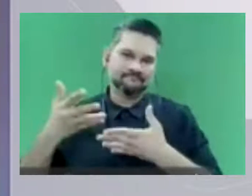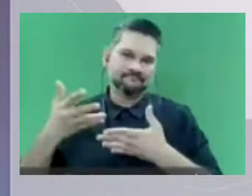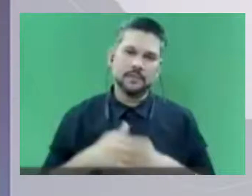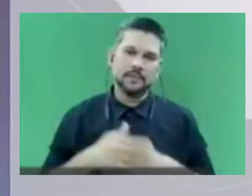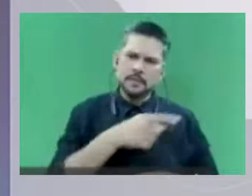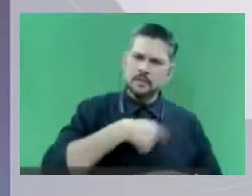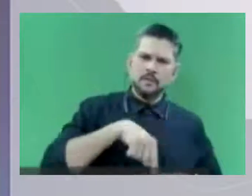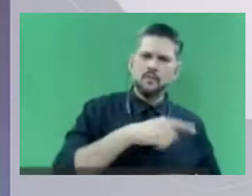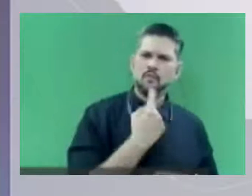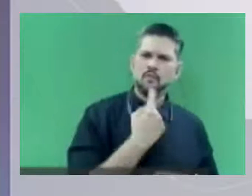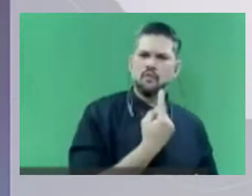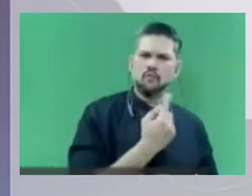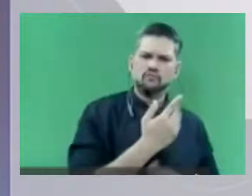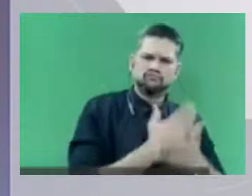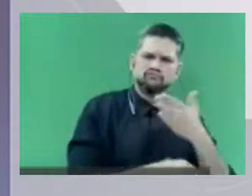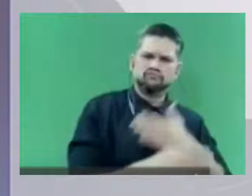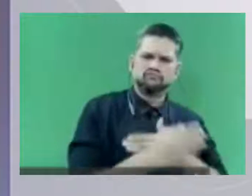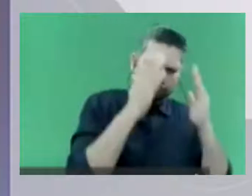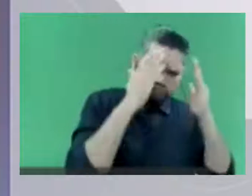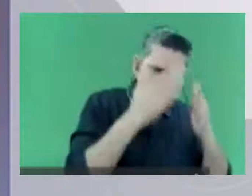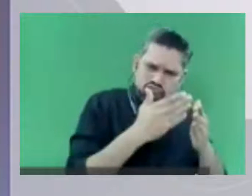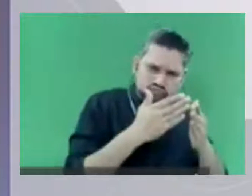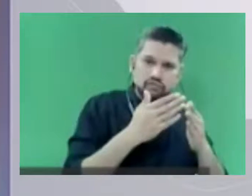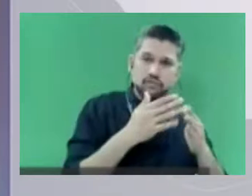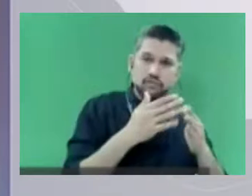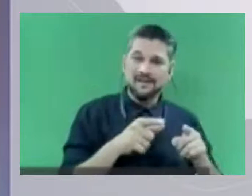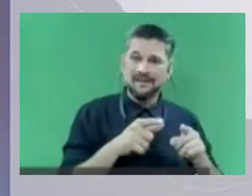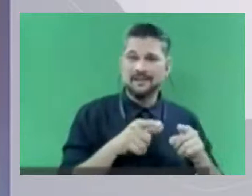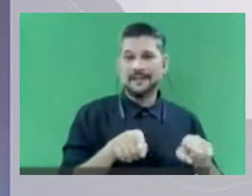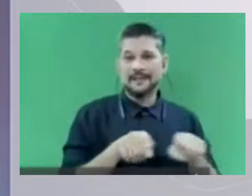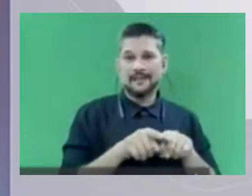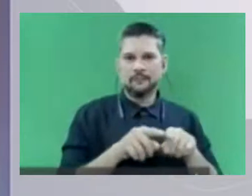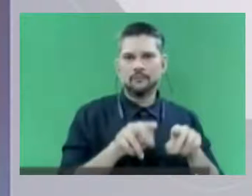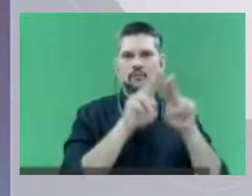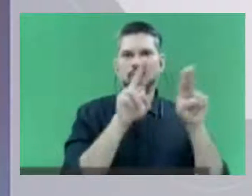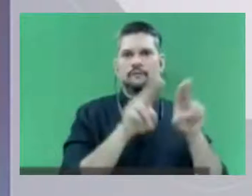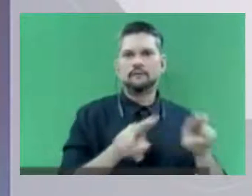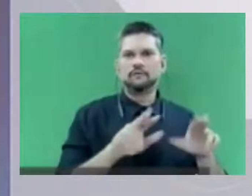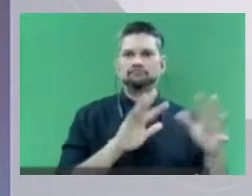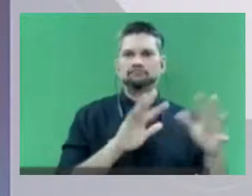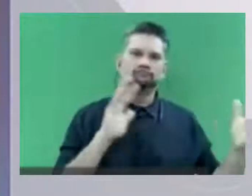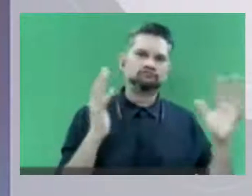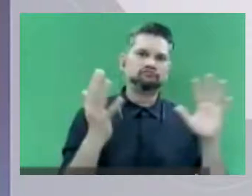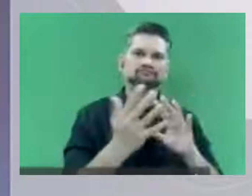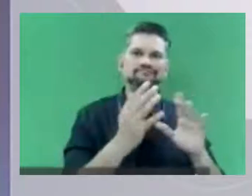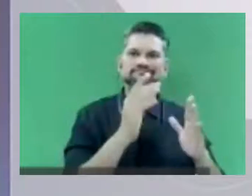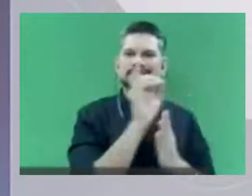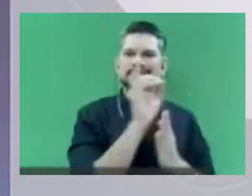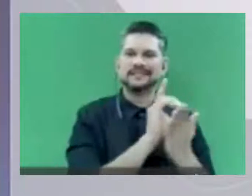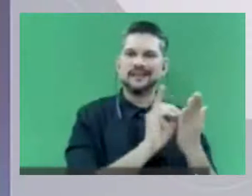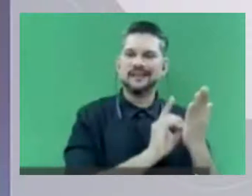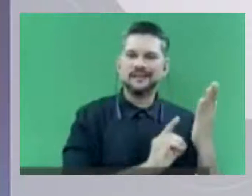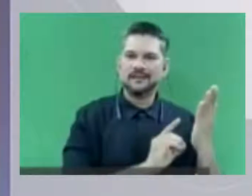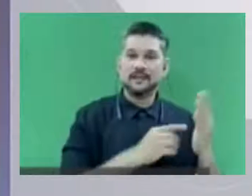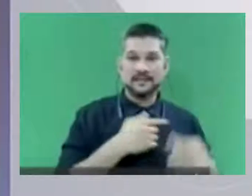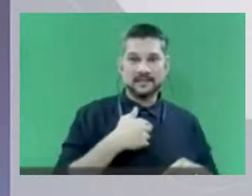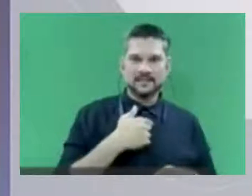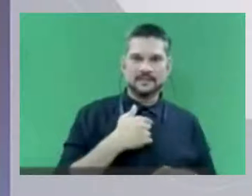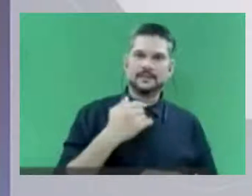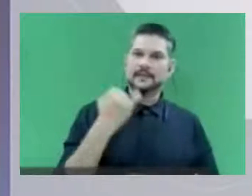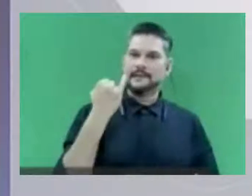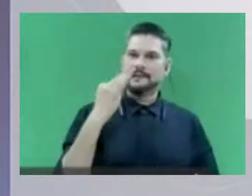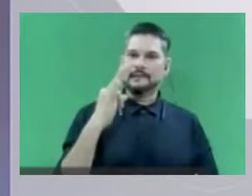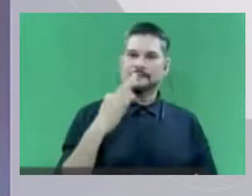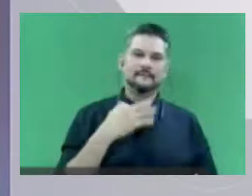about the universal design. When I speak slowly, it is easy for you to understand. If I speak